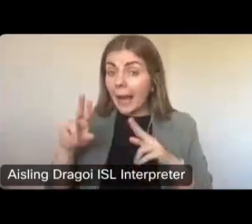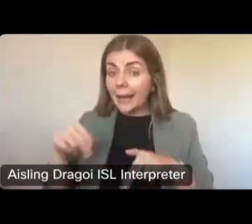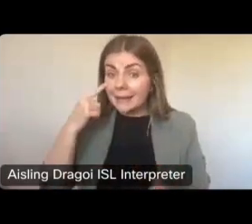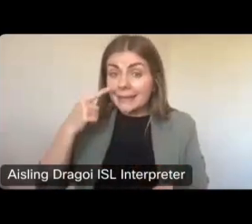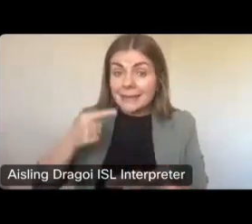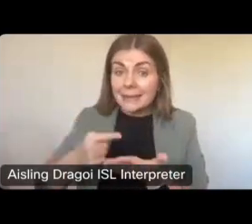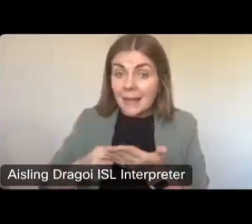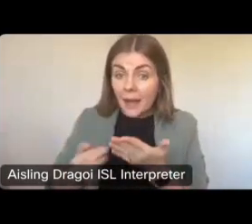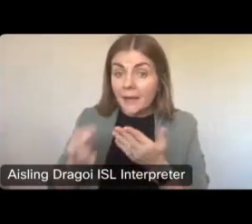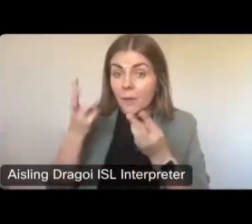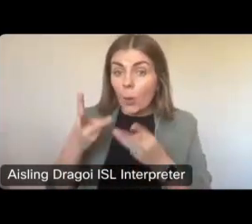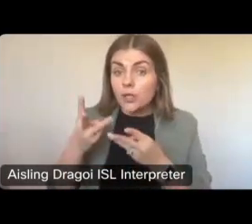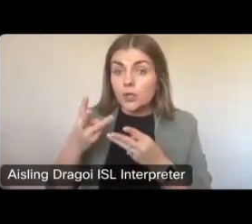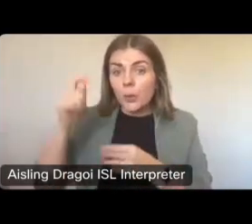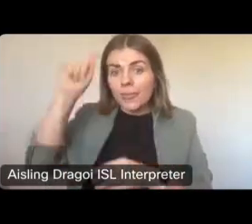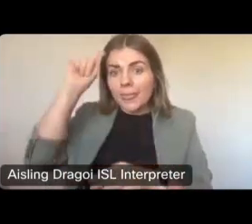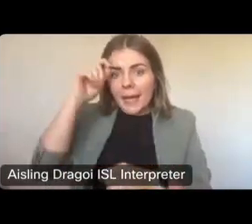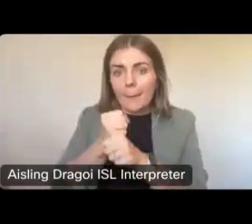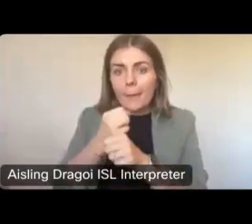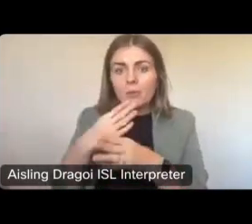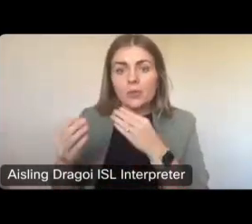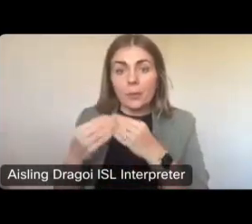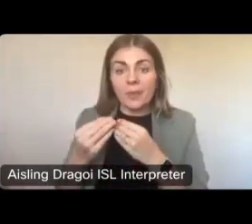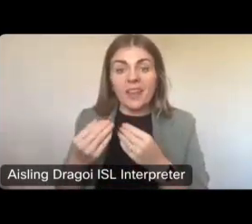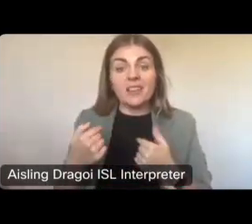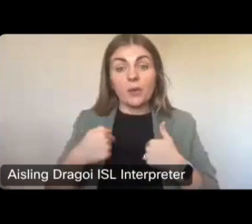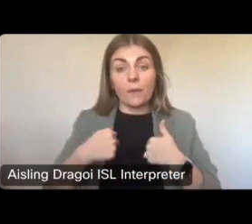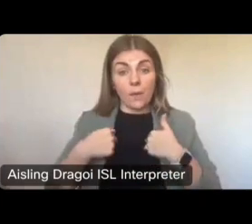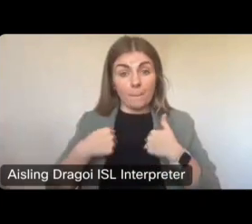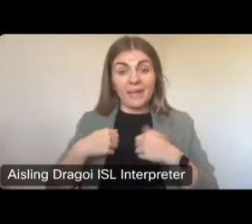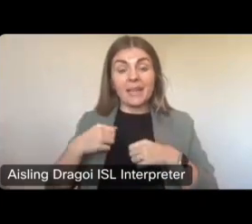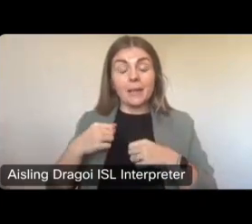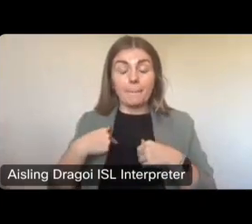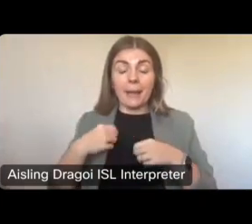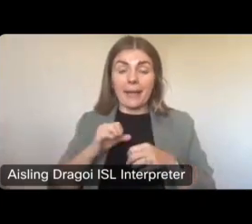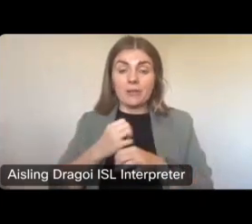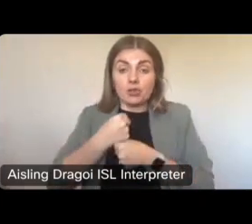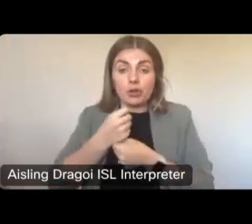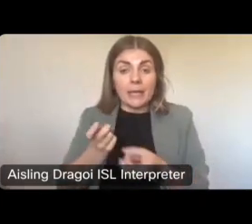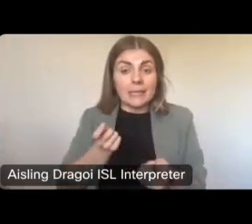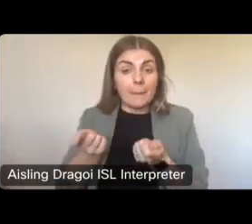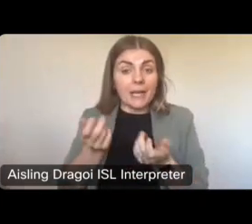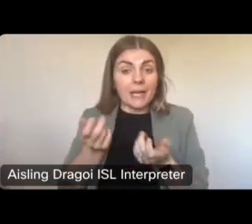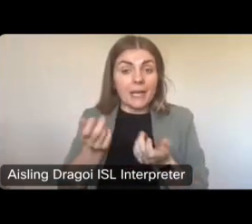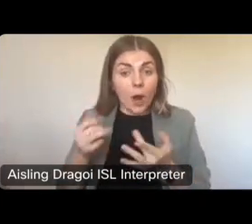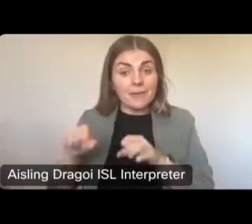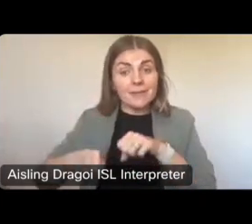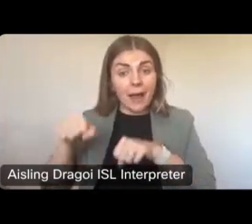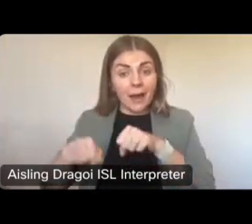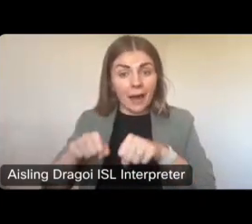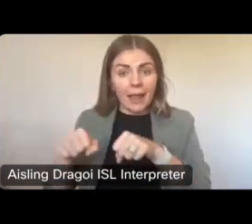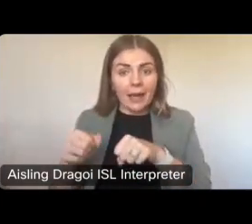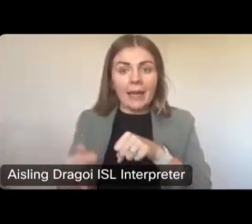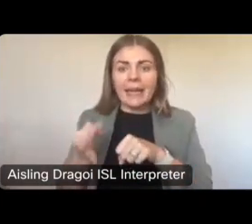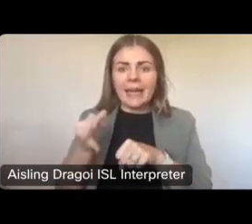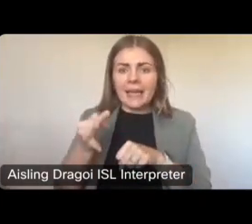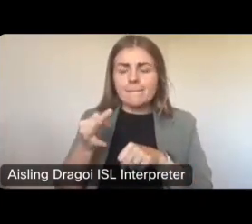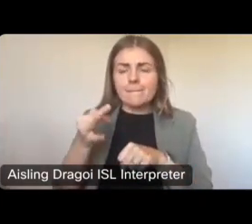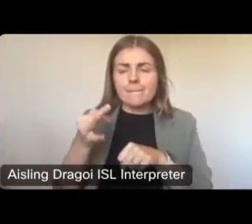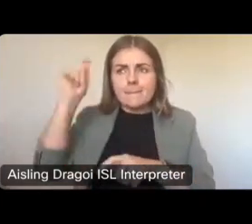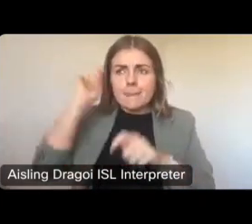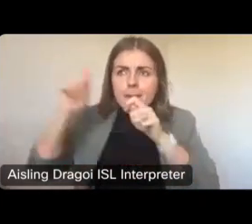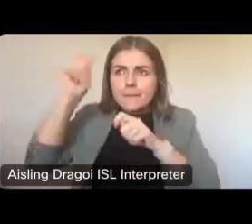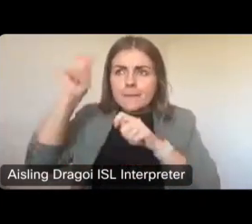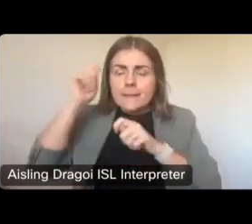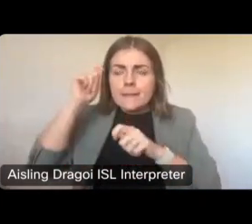or not. So if I do cycling that's my stress management. I can decide to mull over something that's annoyed me at work, or I can decide